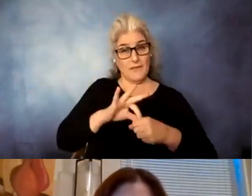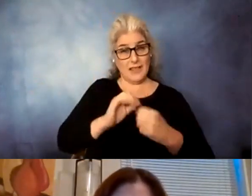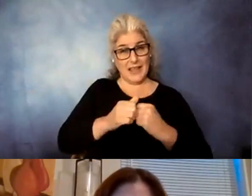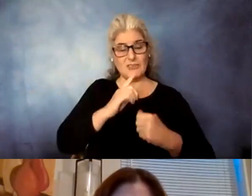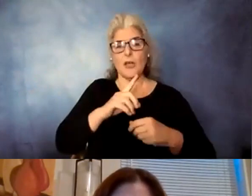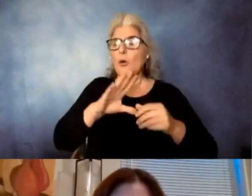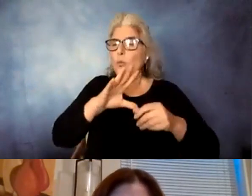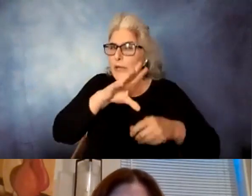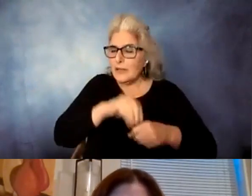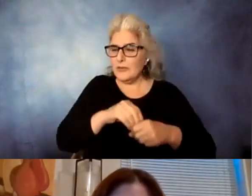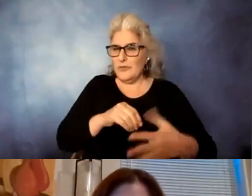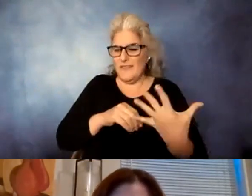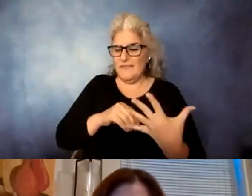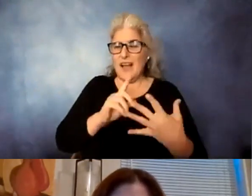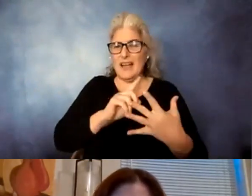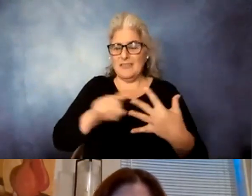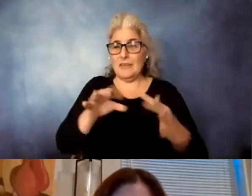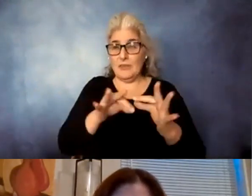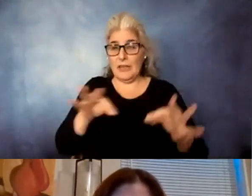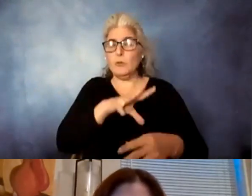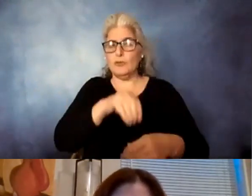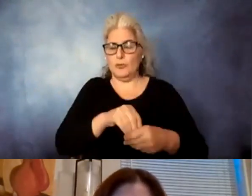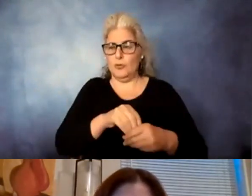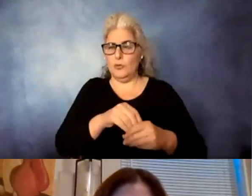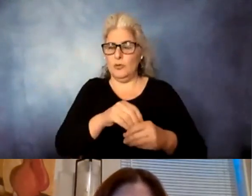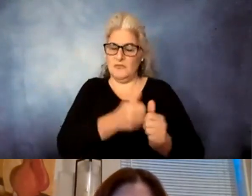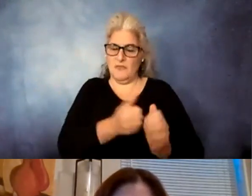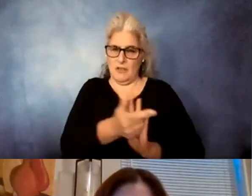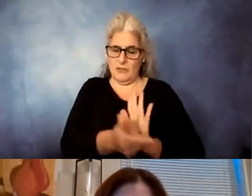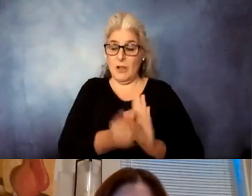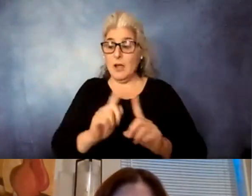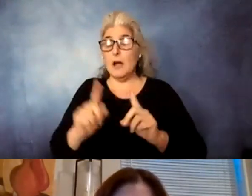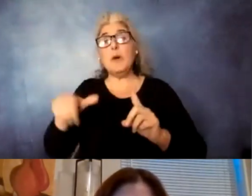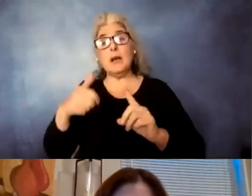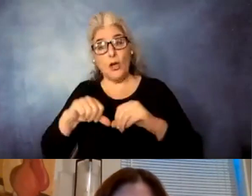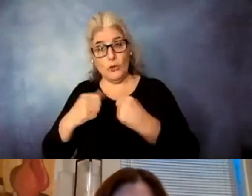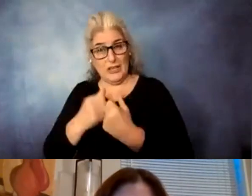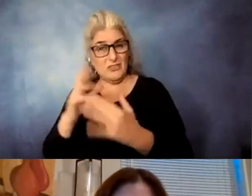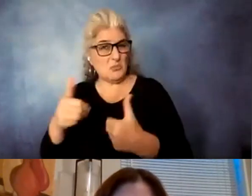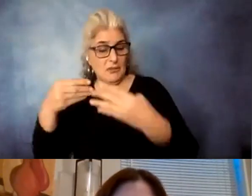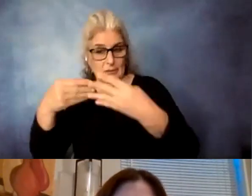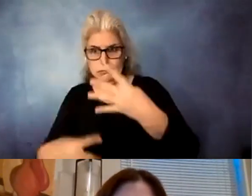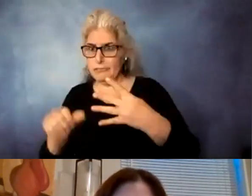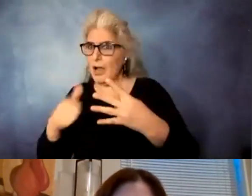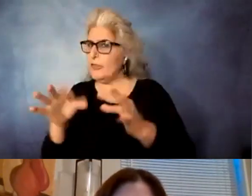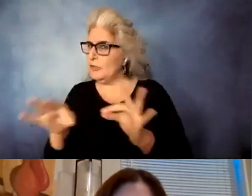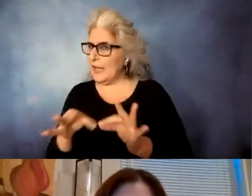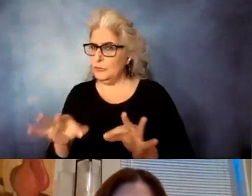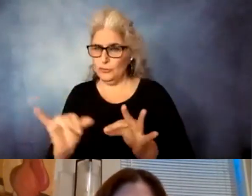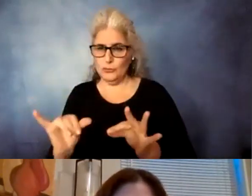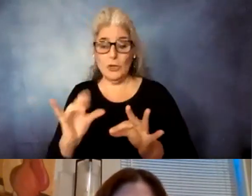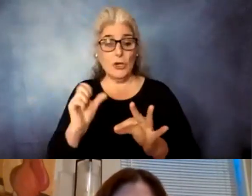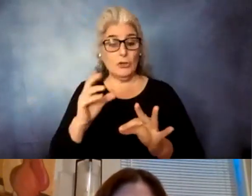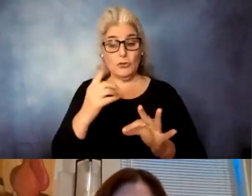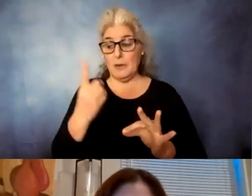Sure. currently by the law, but there are other agencies that are providing support in multiple languages. So when it comes to a